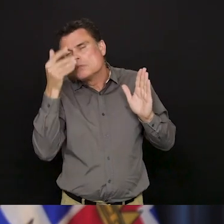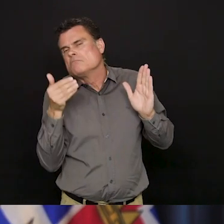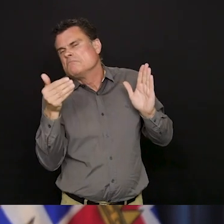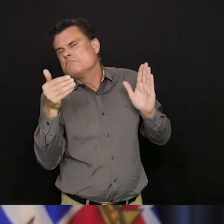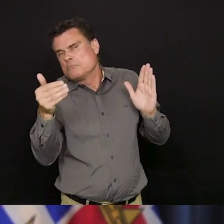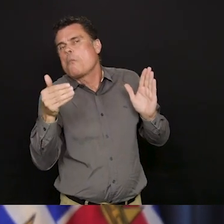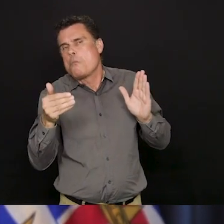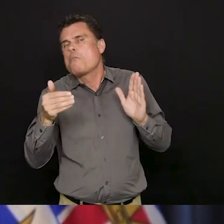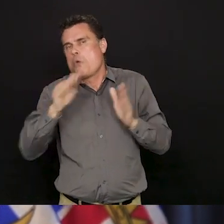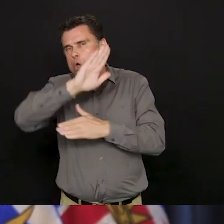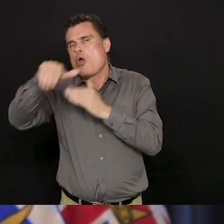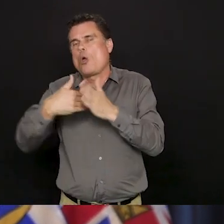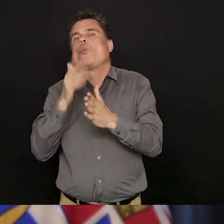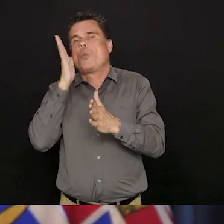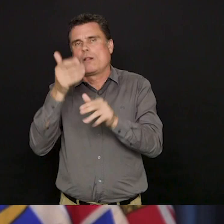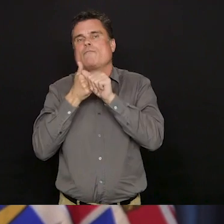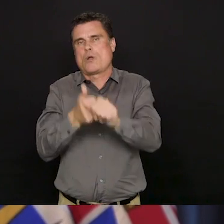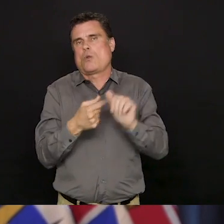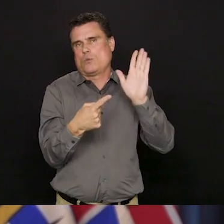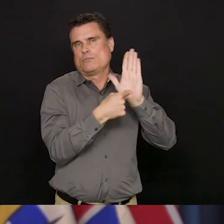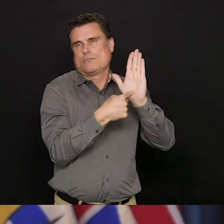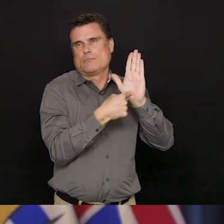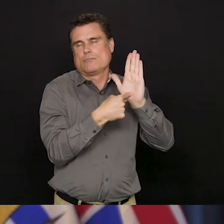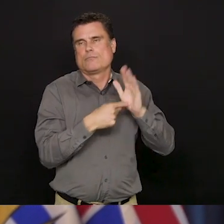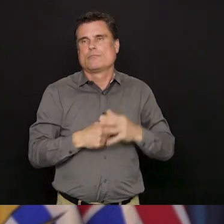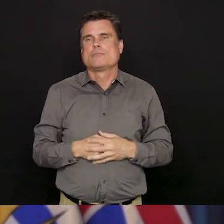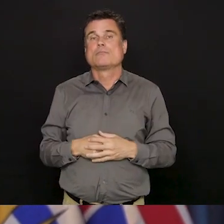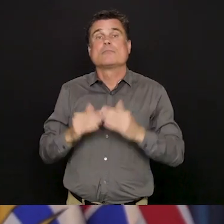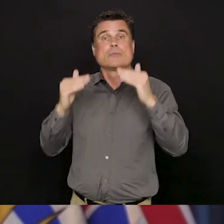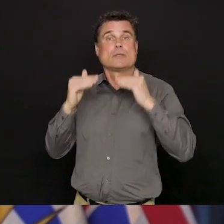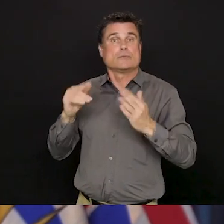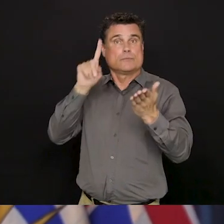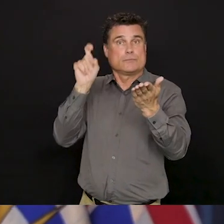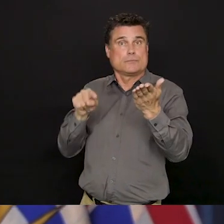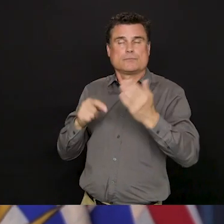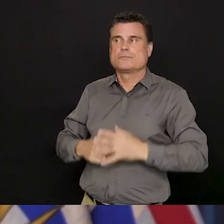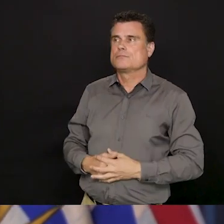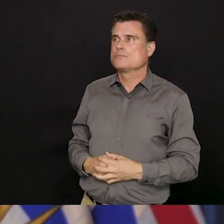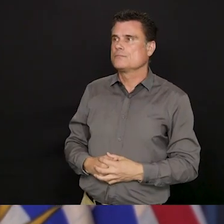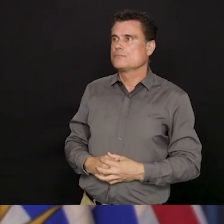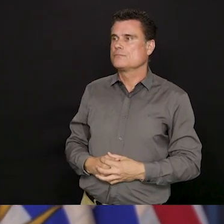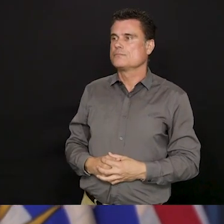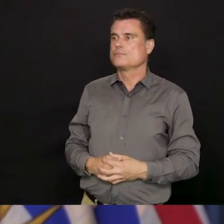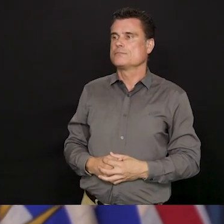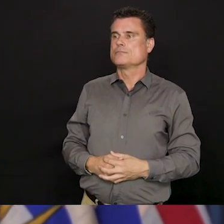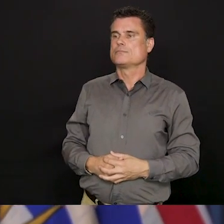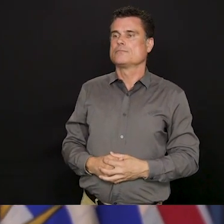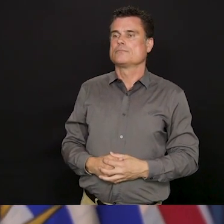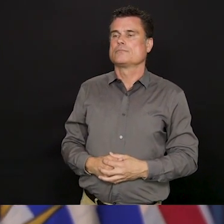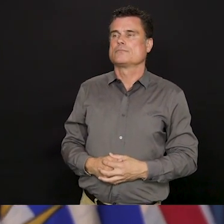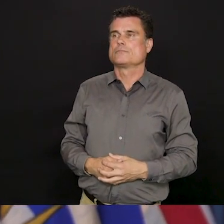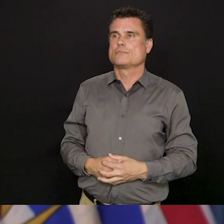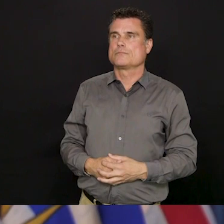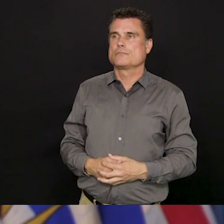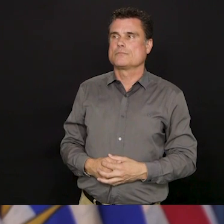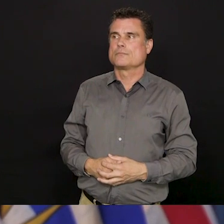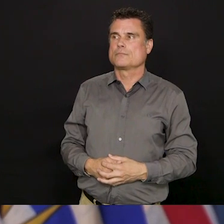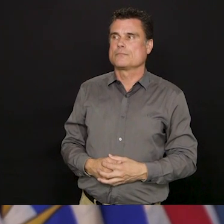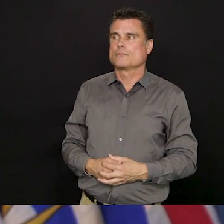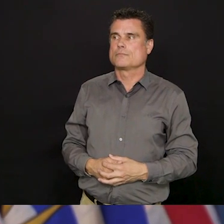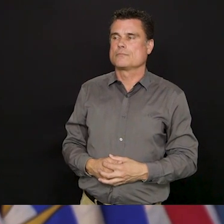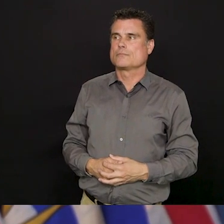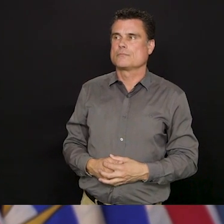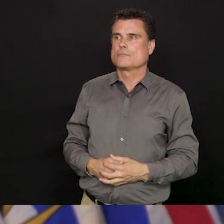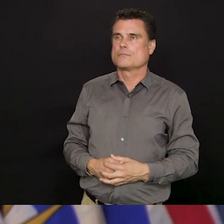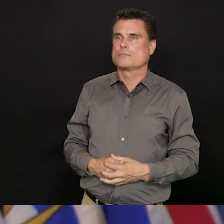Hi, thanks for taking my question. If we continue to flatten the curve into May, do you foresee any modifications on